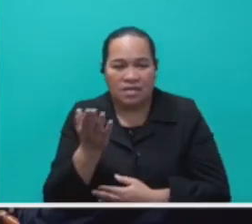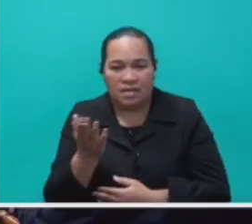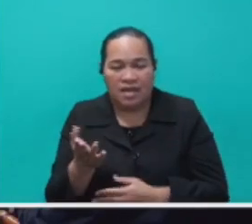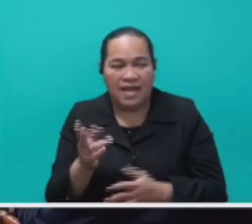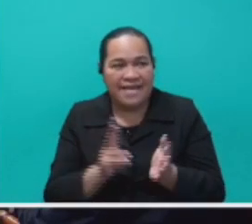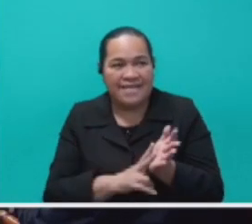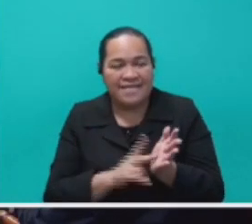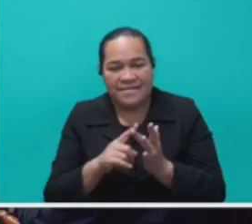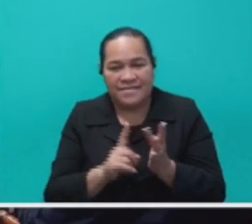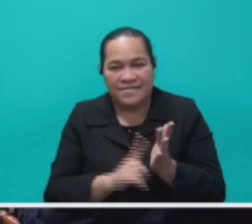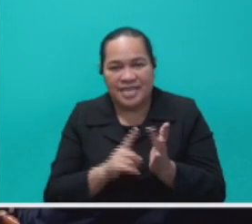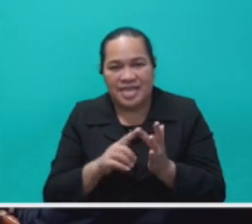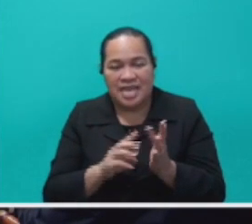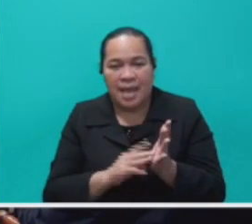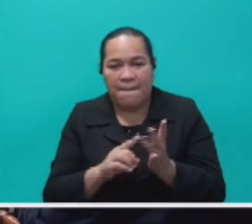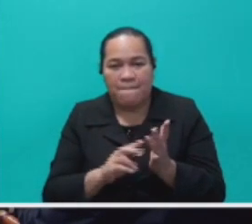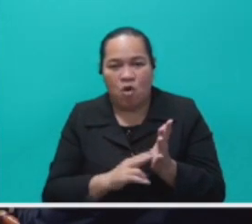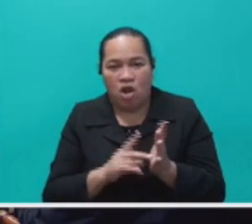Minister Poleis.